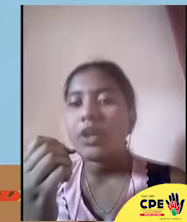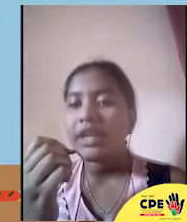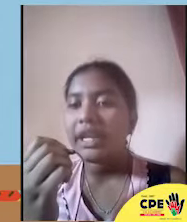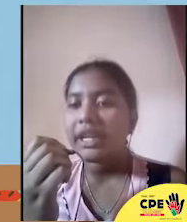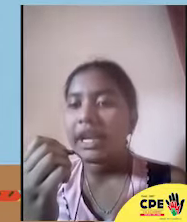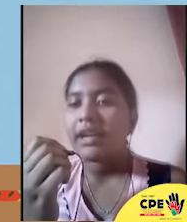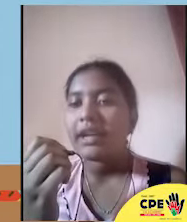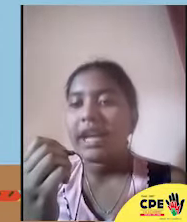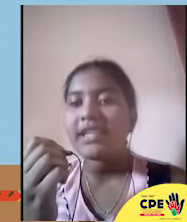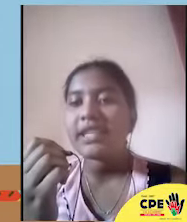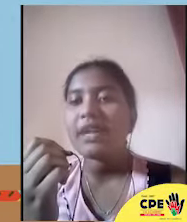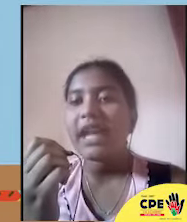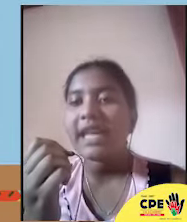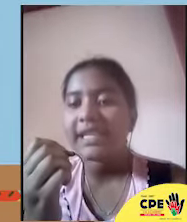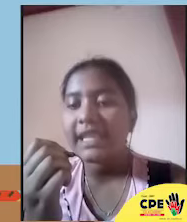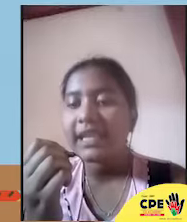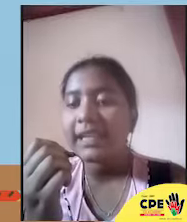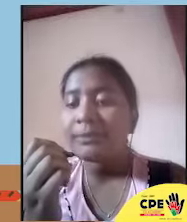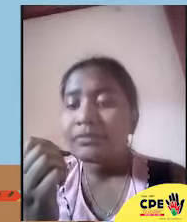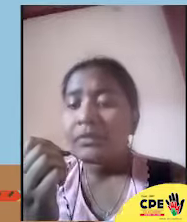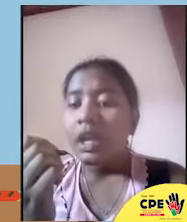over India,